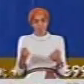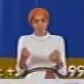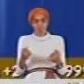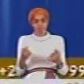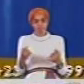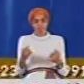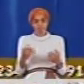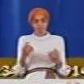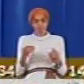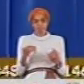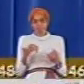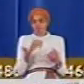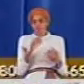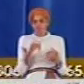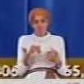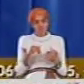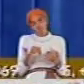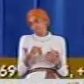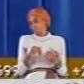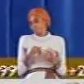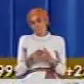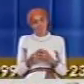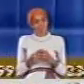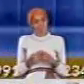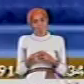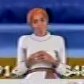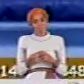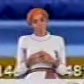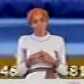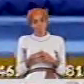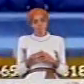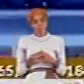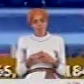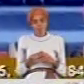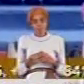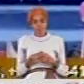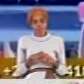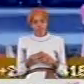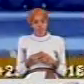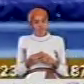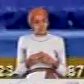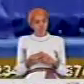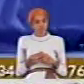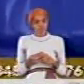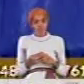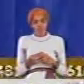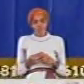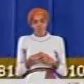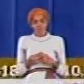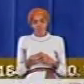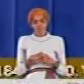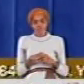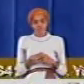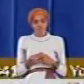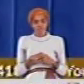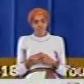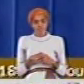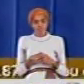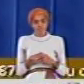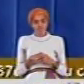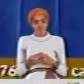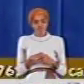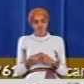Lord. Let her turn her neck. Tell her to turn her neck. Fine. Turn it. Wonderful.